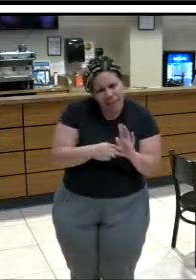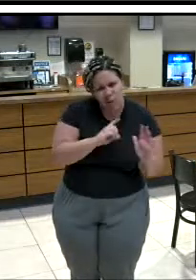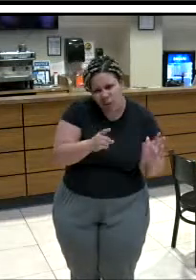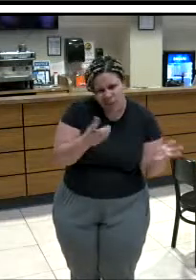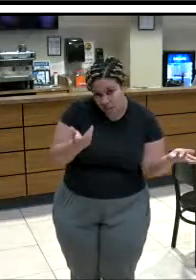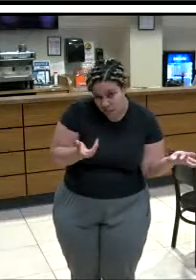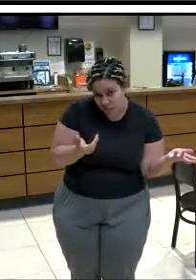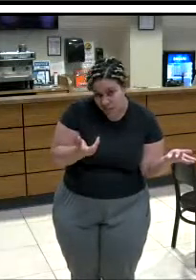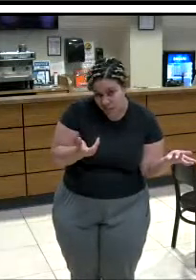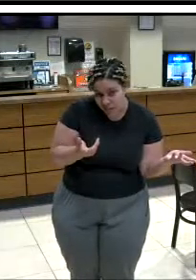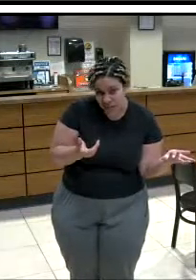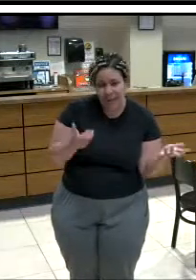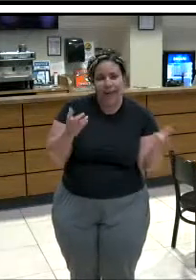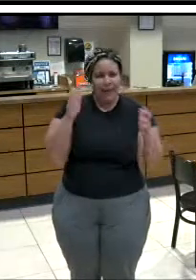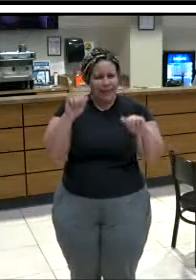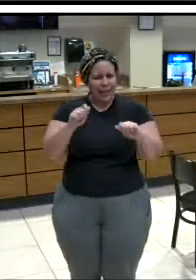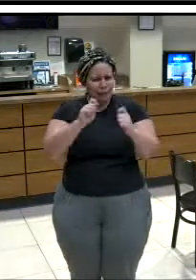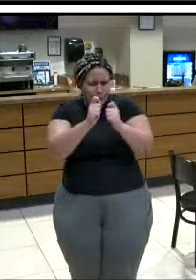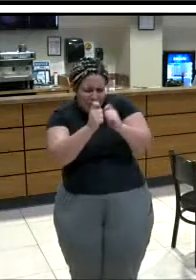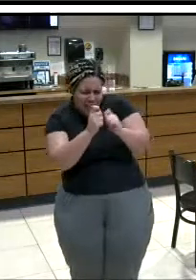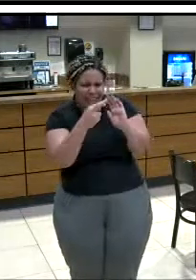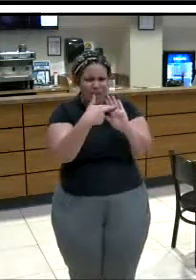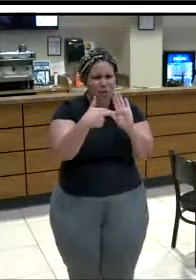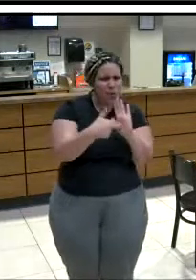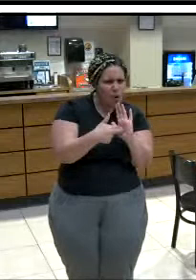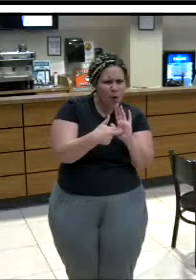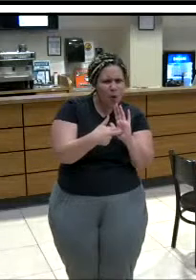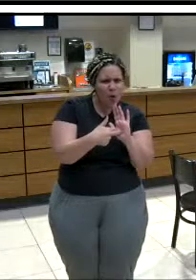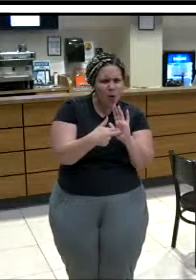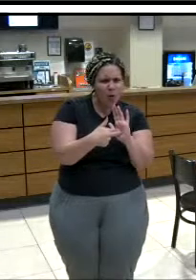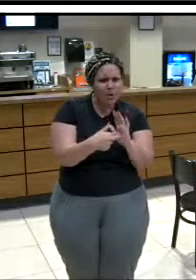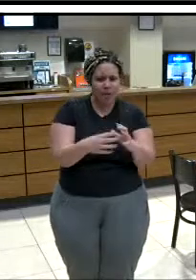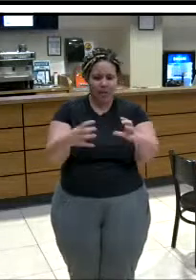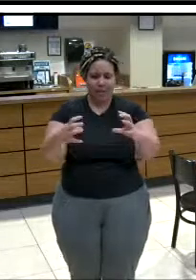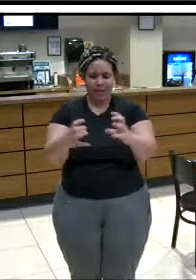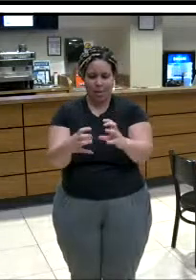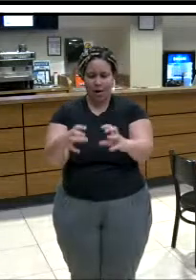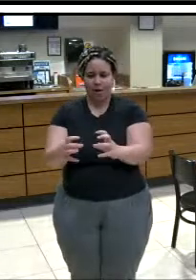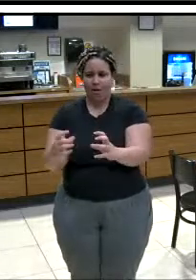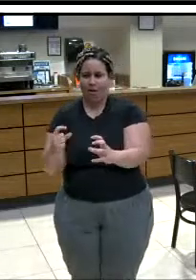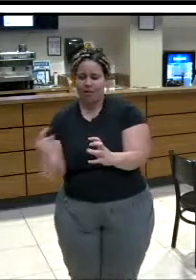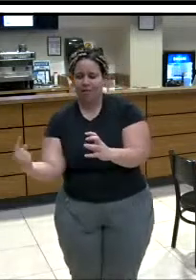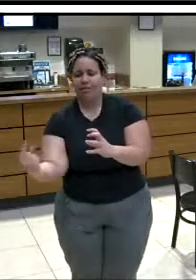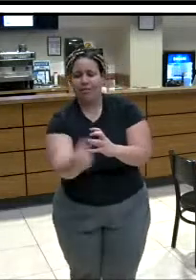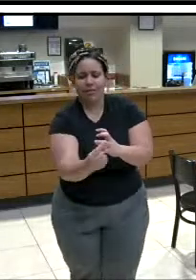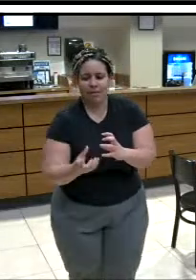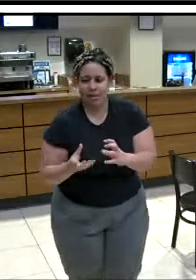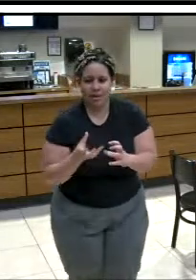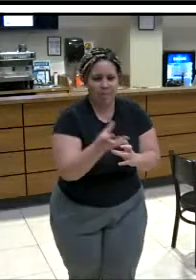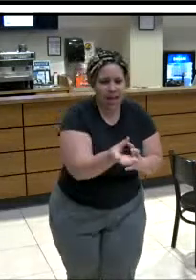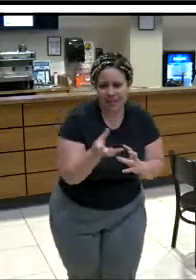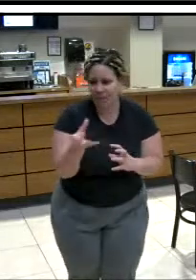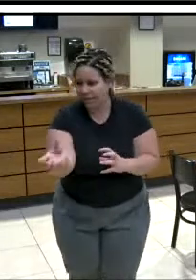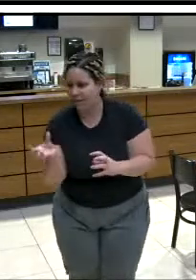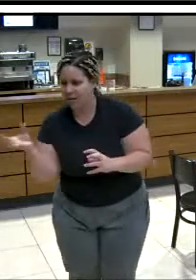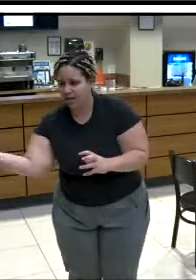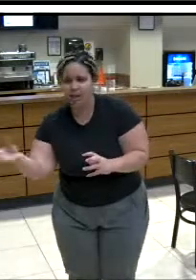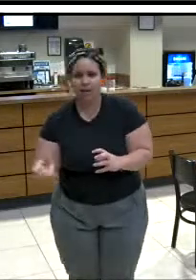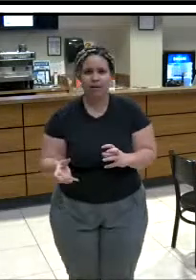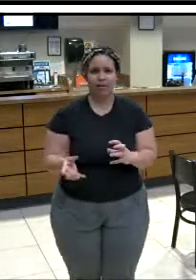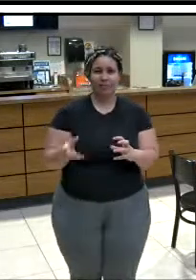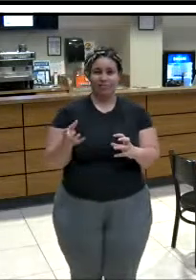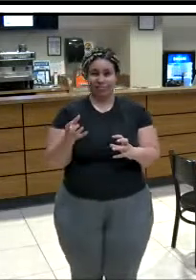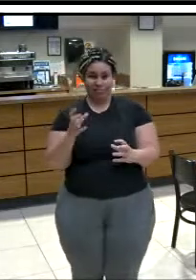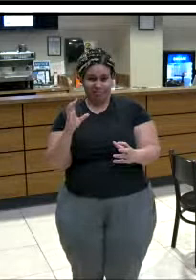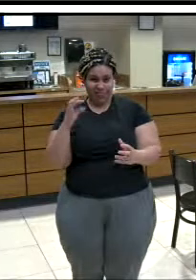for wiggling on those rules? Could we all stand next to the ball and pass it? Does that count? We could debate about